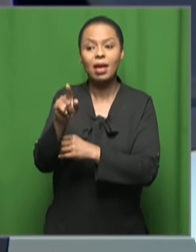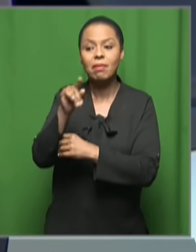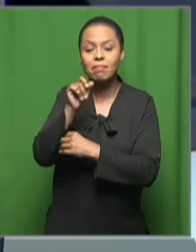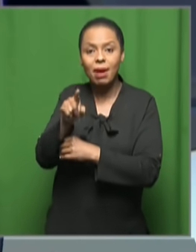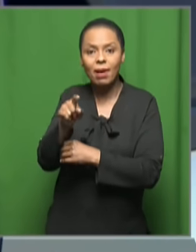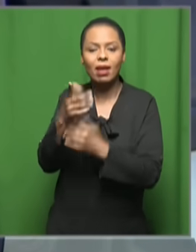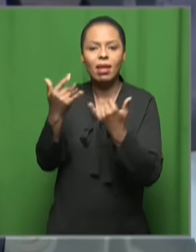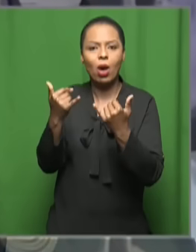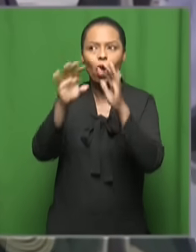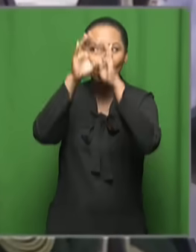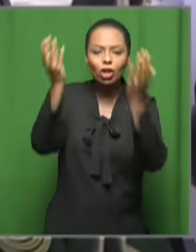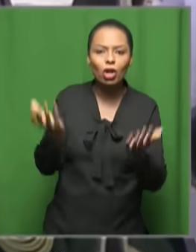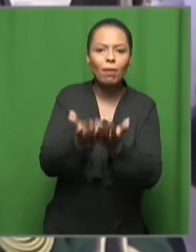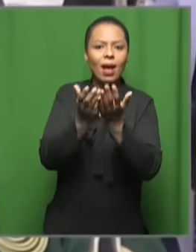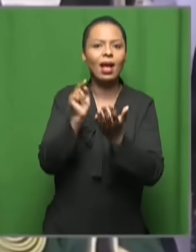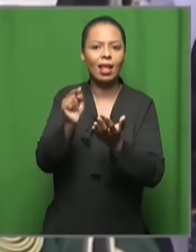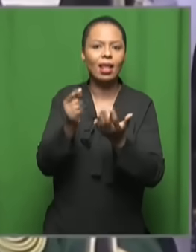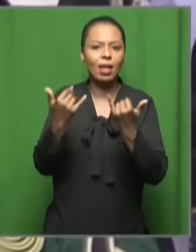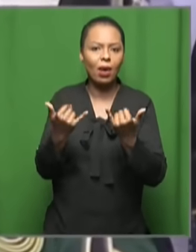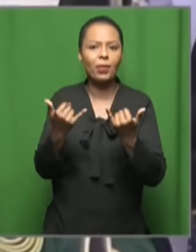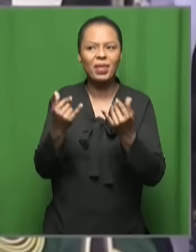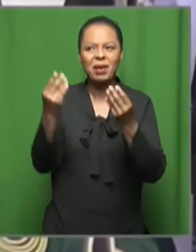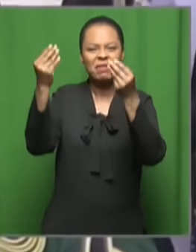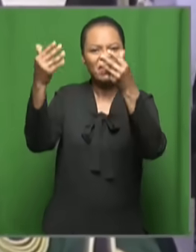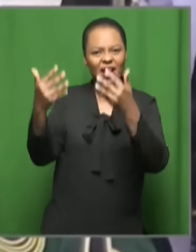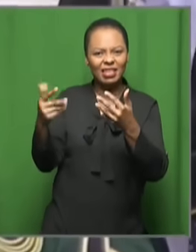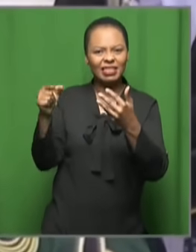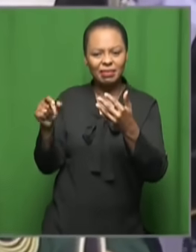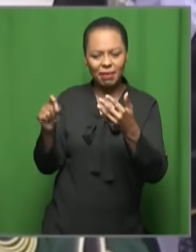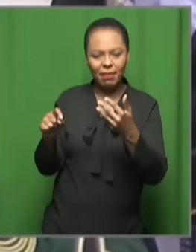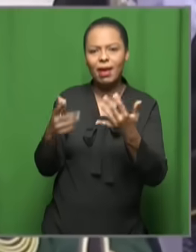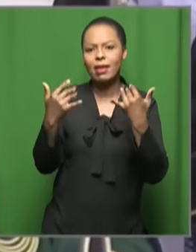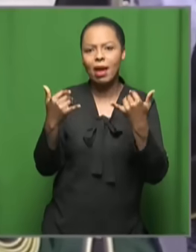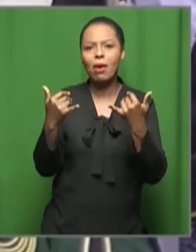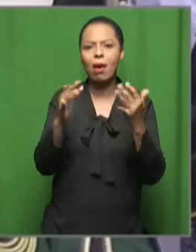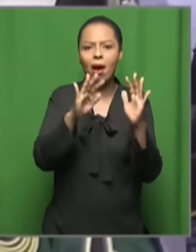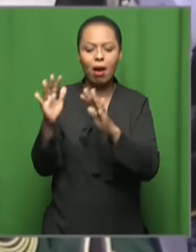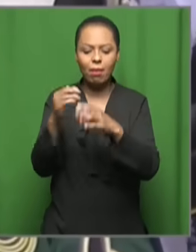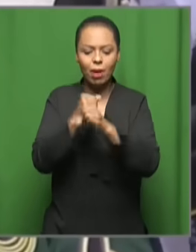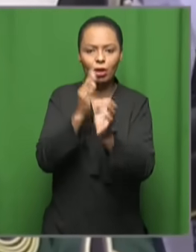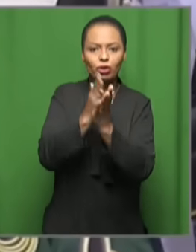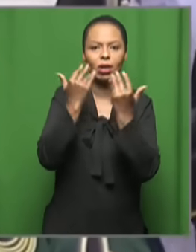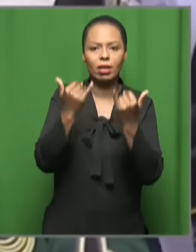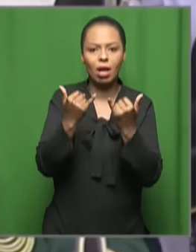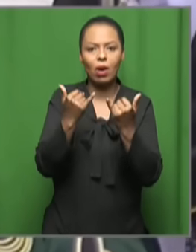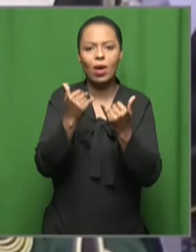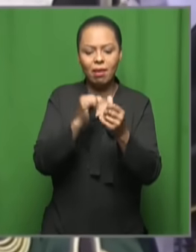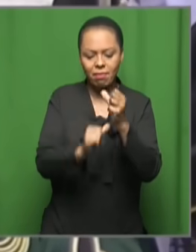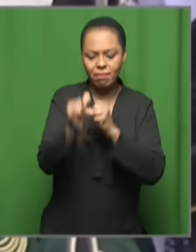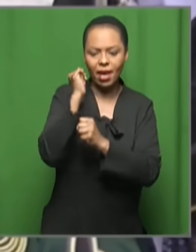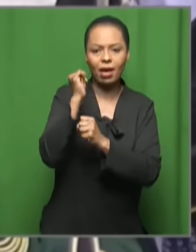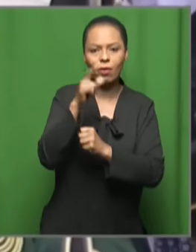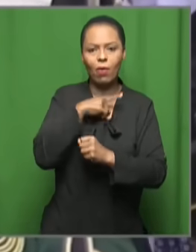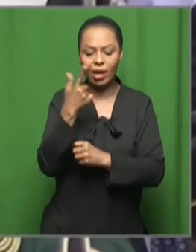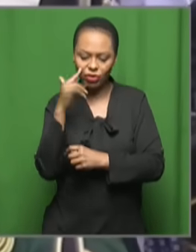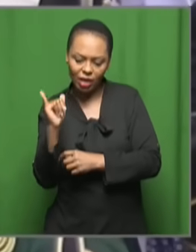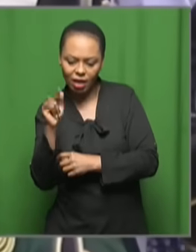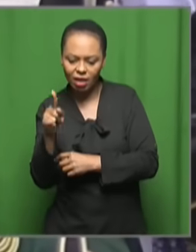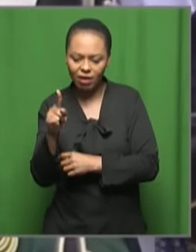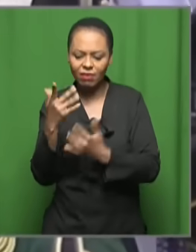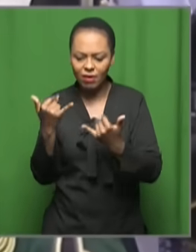up globally that is going to be able to reverse this tide of corruption that is taking place at the